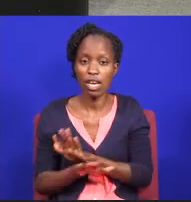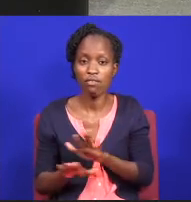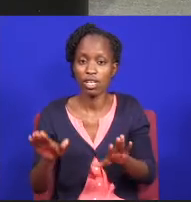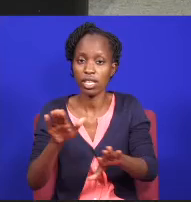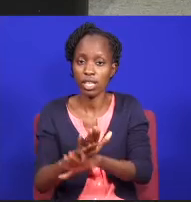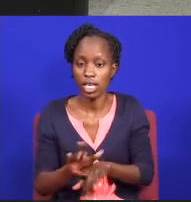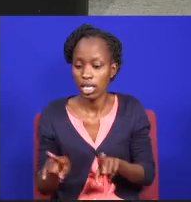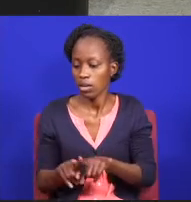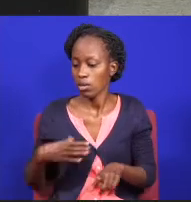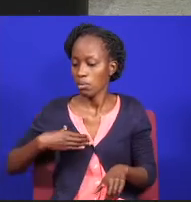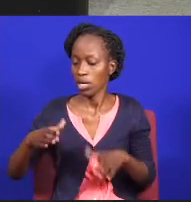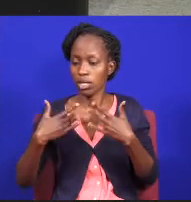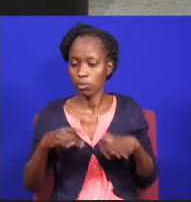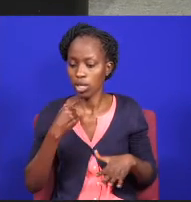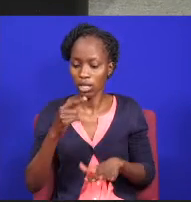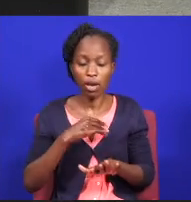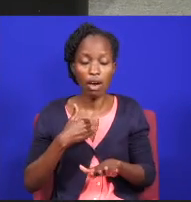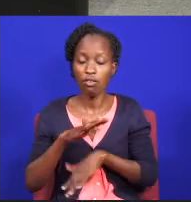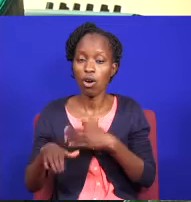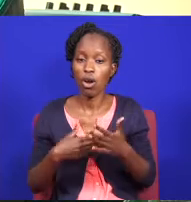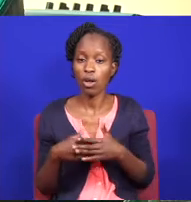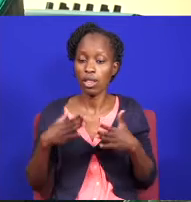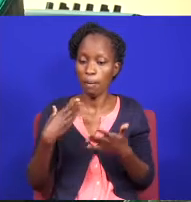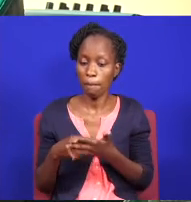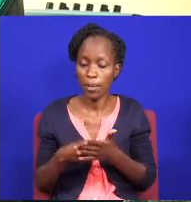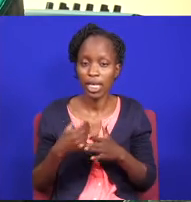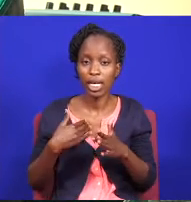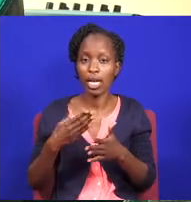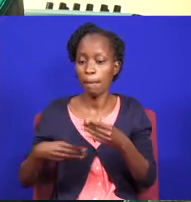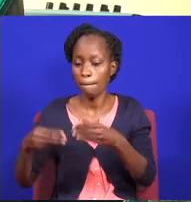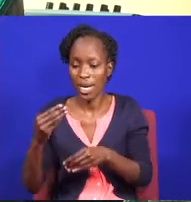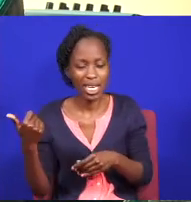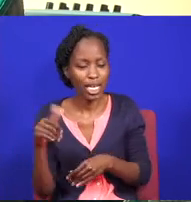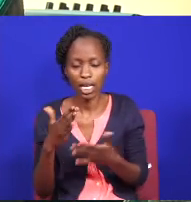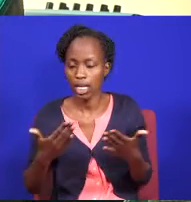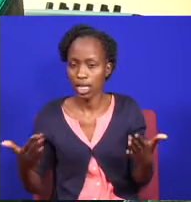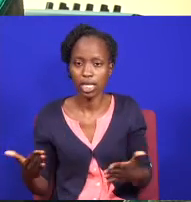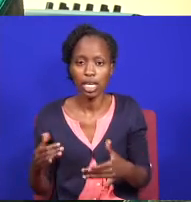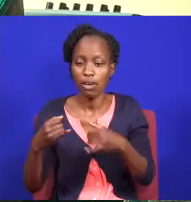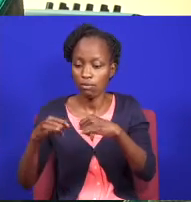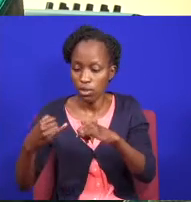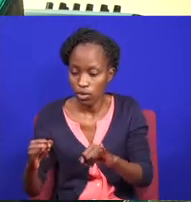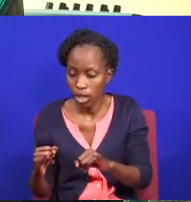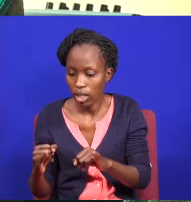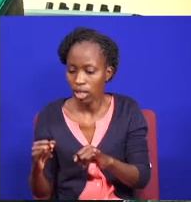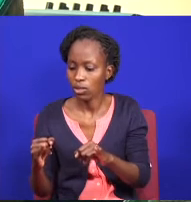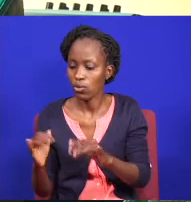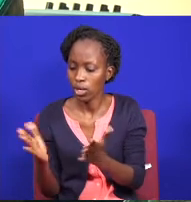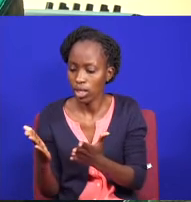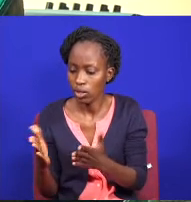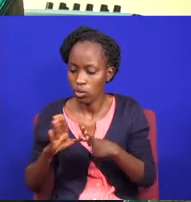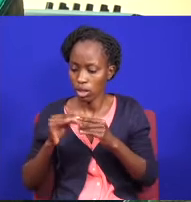rich people. They have all the money, they can buy everything, they can buy anything. So if you try to convince them, it's hard for them to